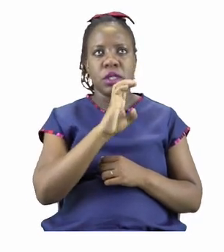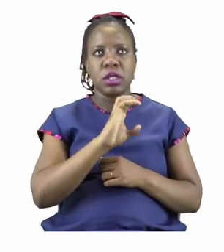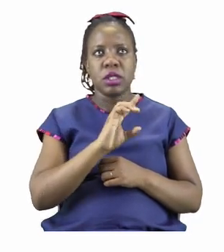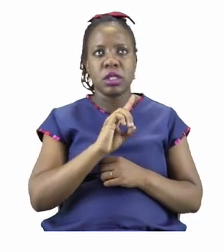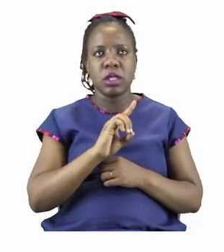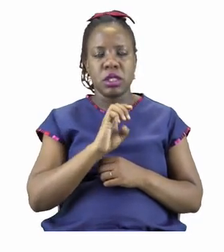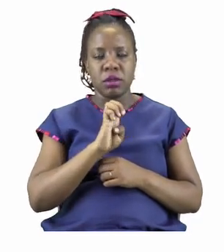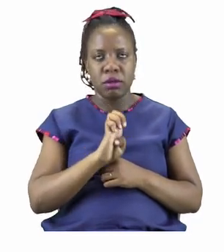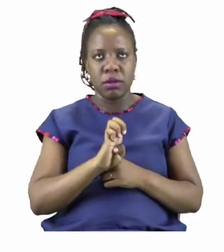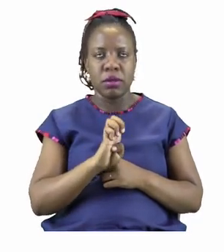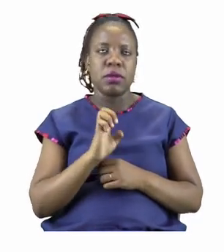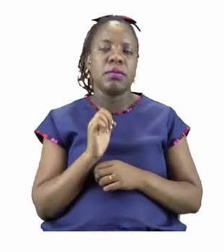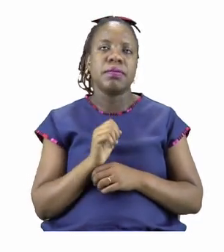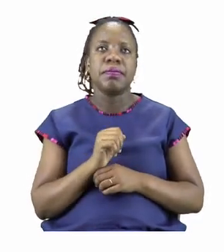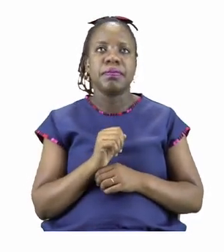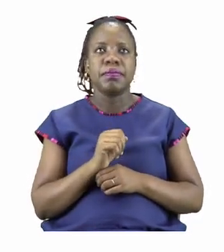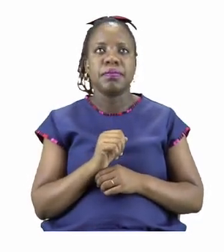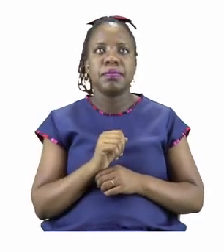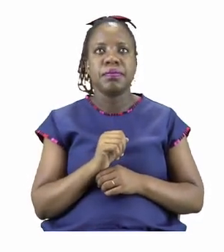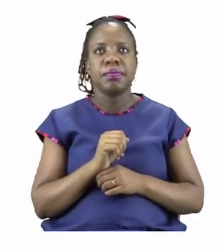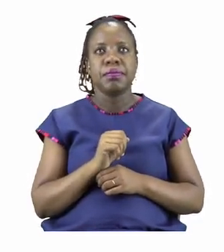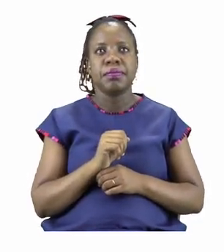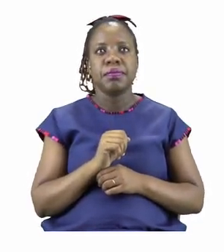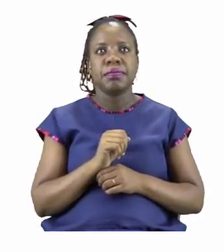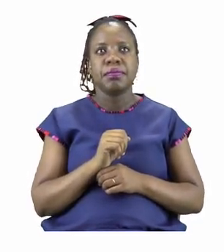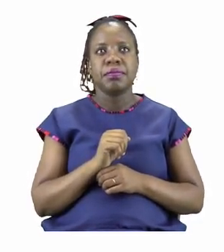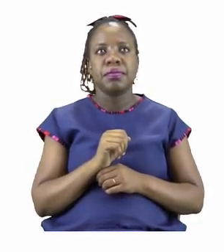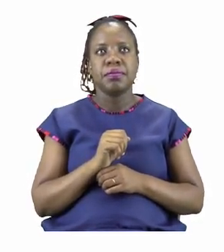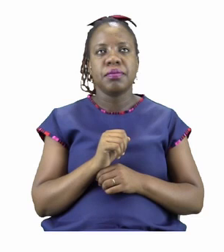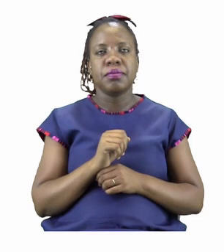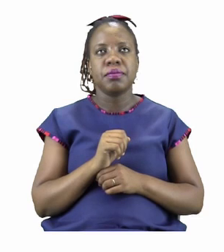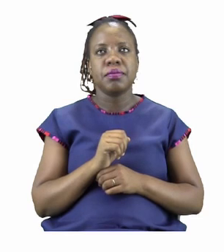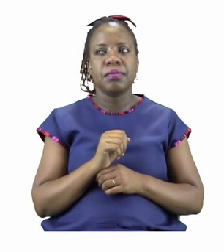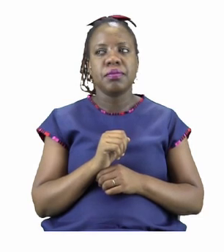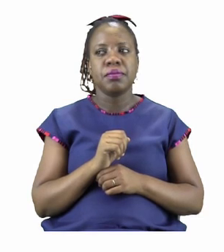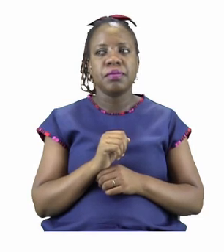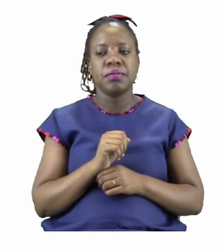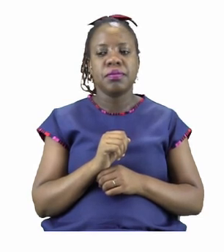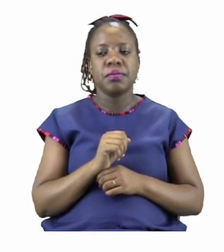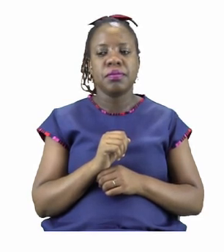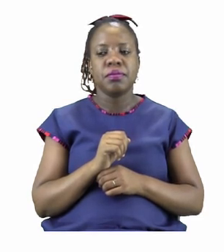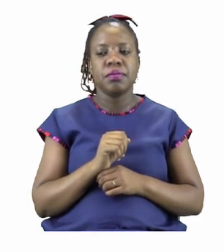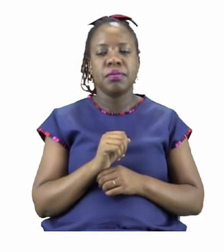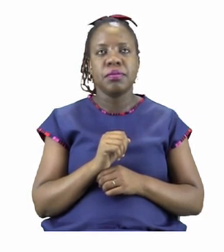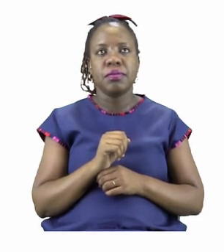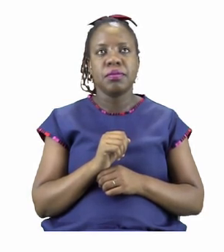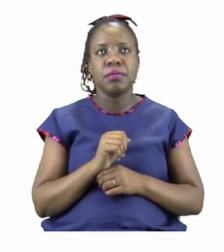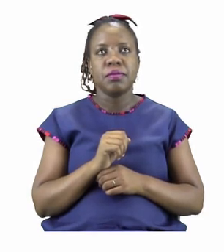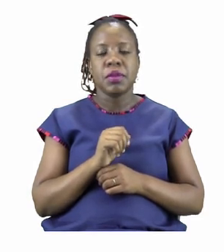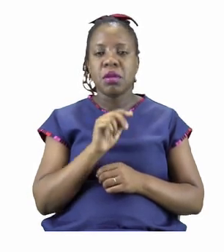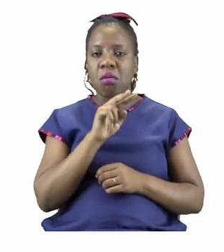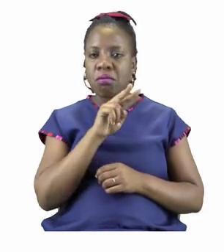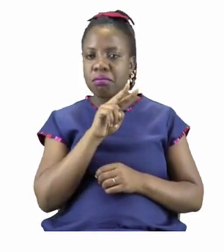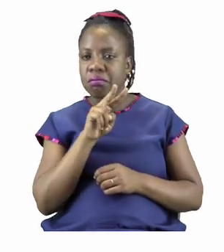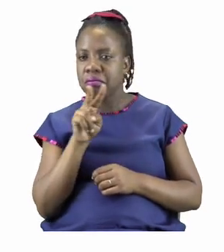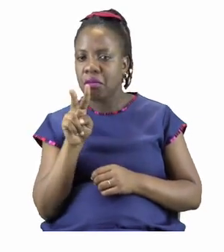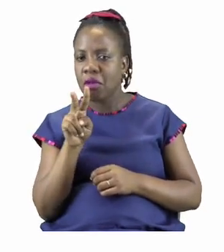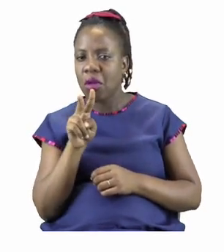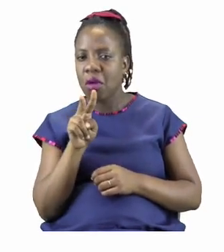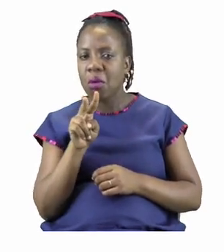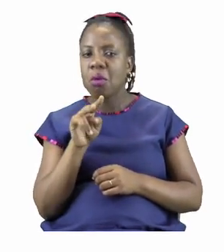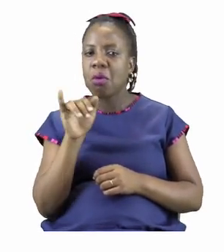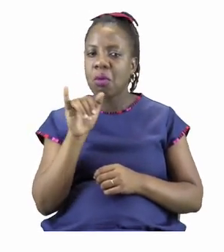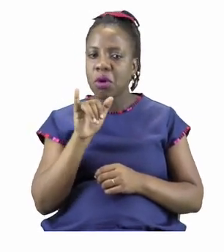look at the groups A up to E, and then you find all the odd numbers in